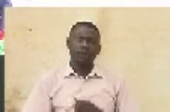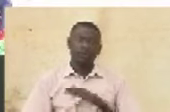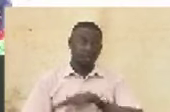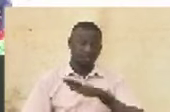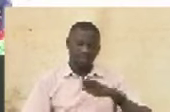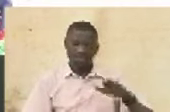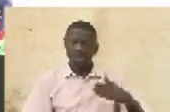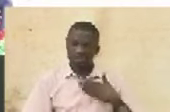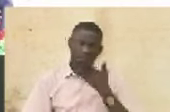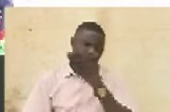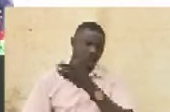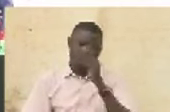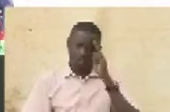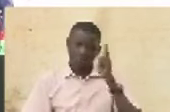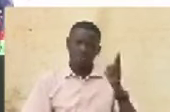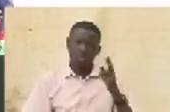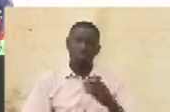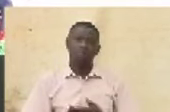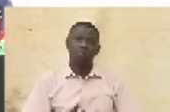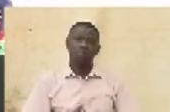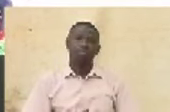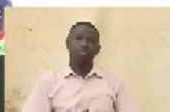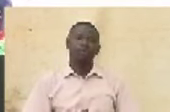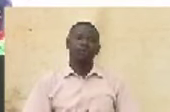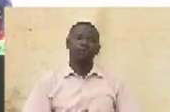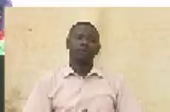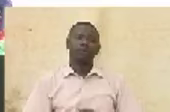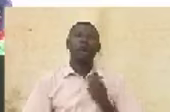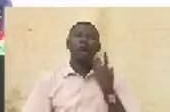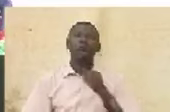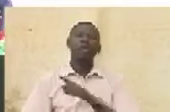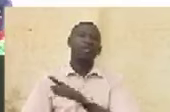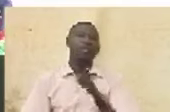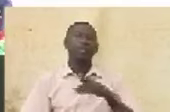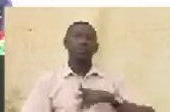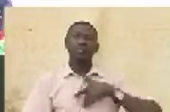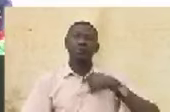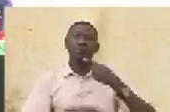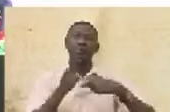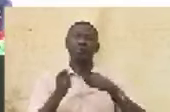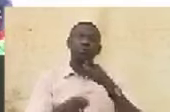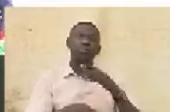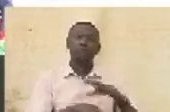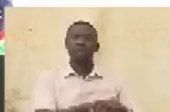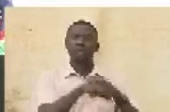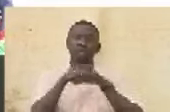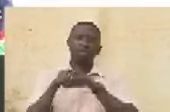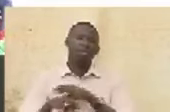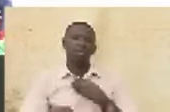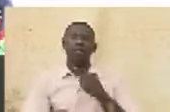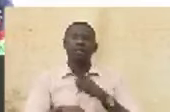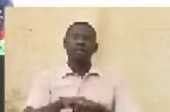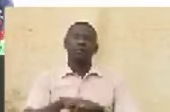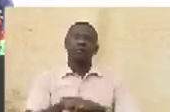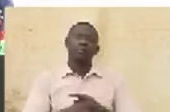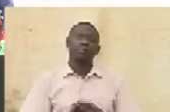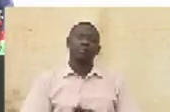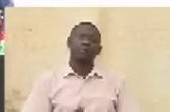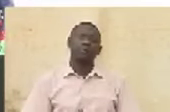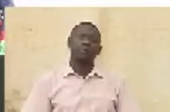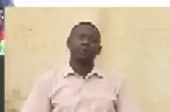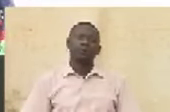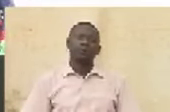My children were there. How did they feel about you being taken at that time?